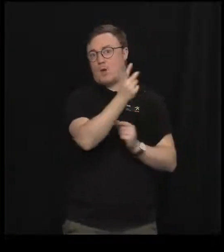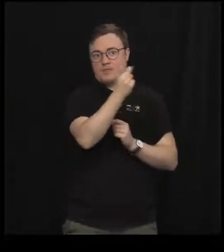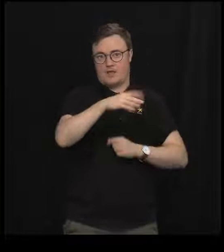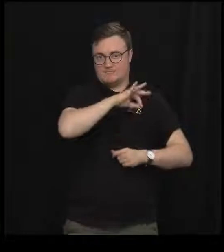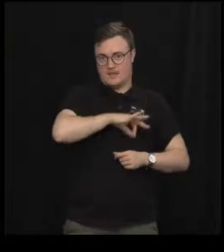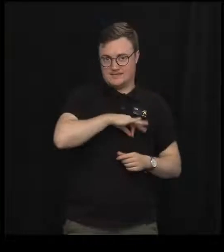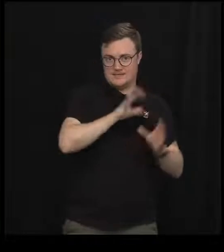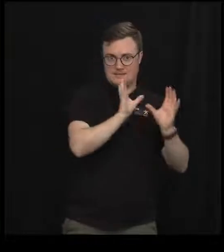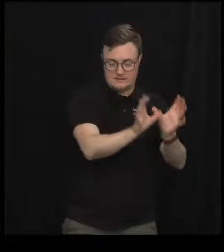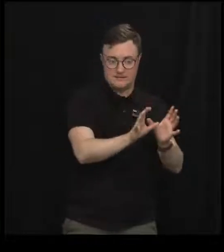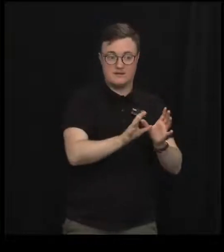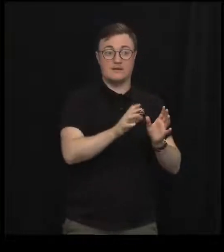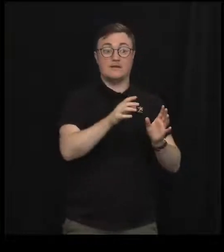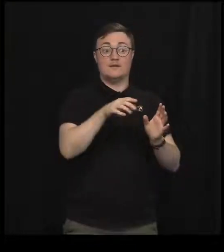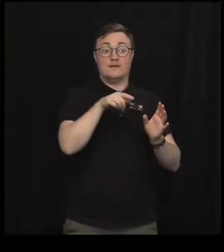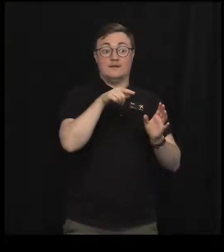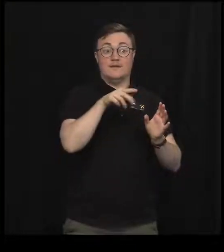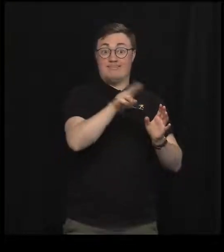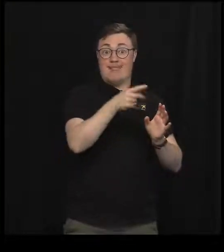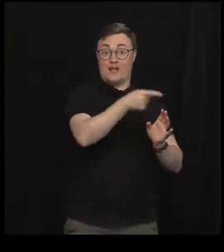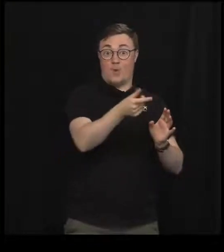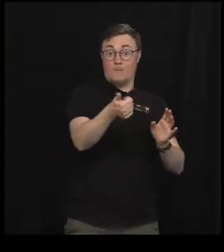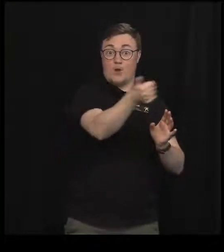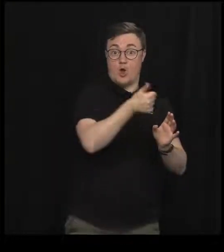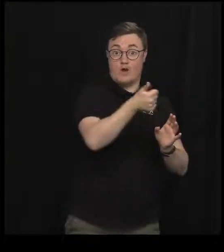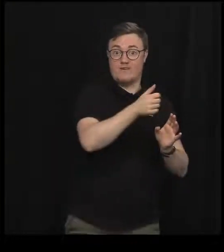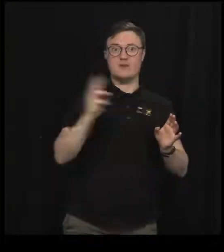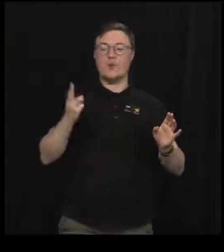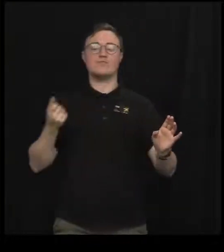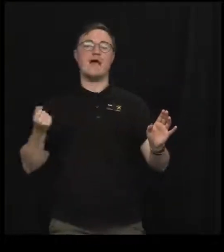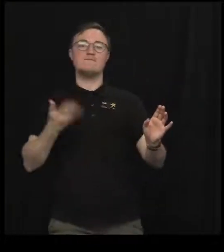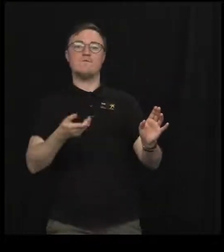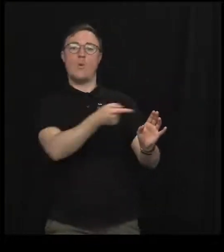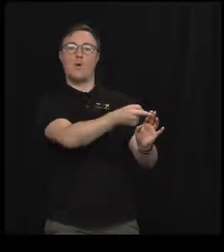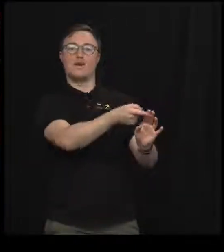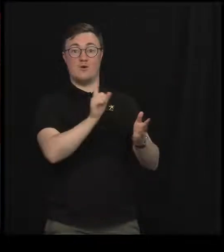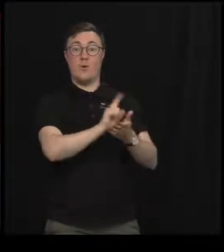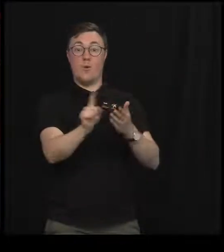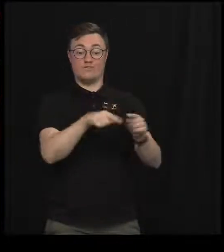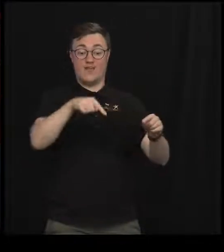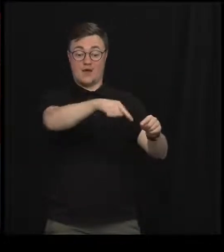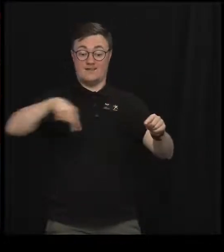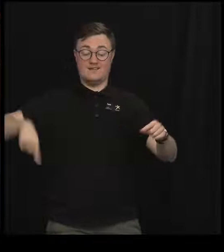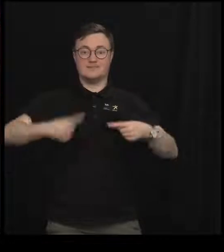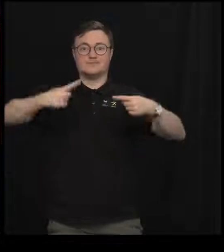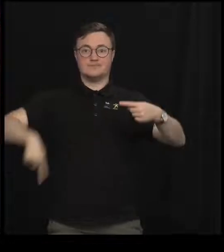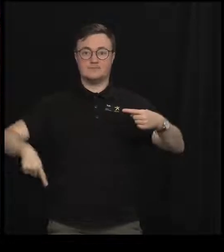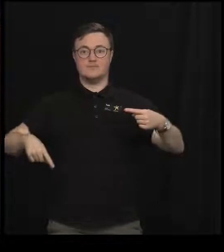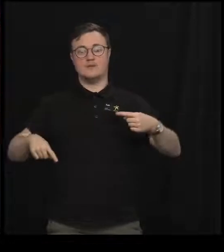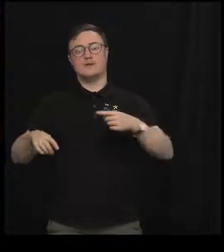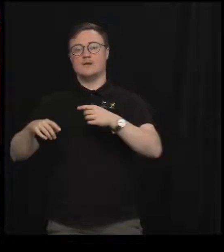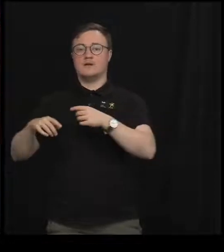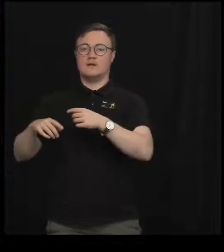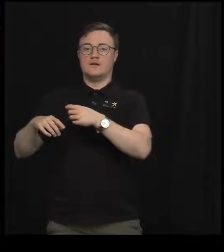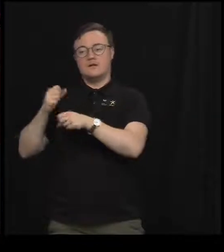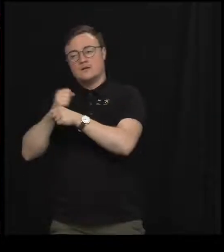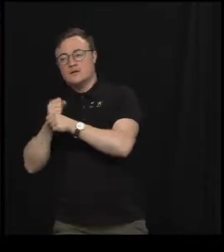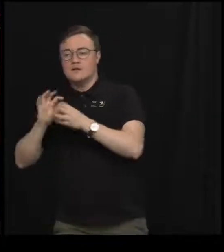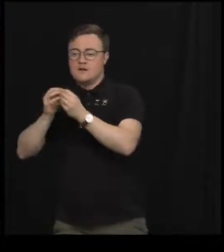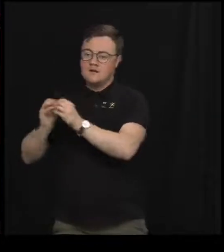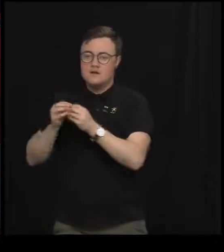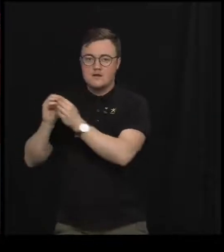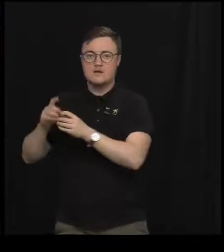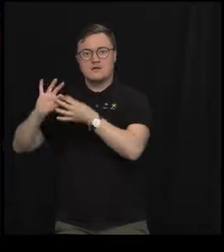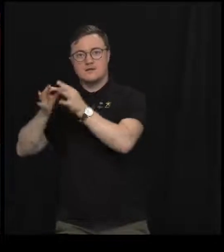vaccines. So when they need that to when they get it, because often there's a delay between the money coming in from tax revenues to when that can go out and it